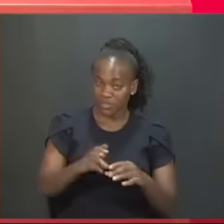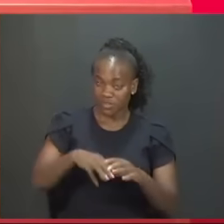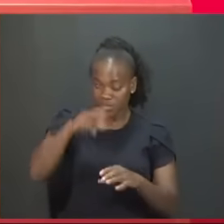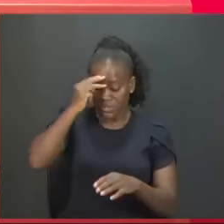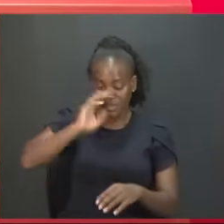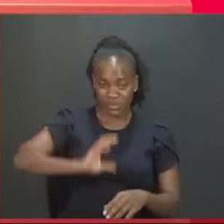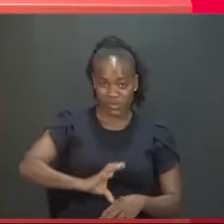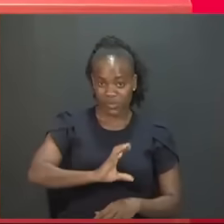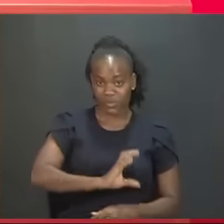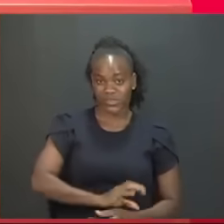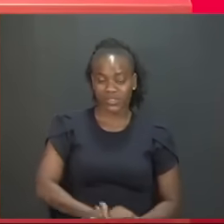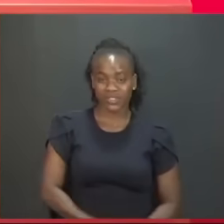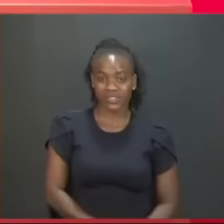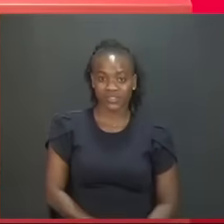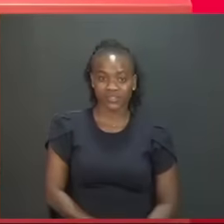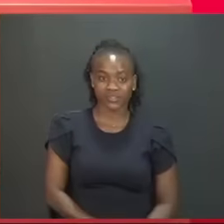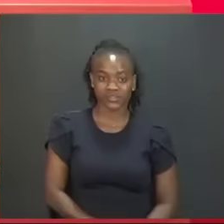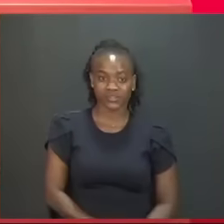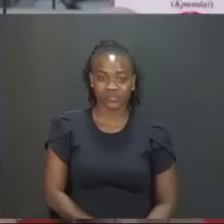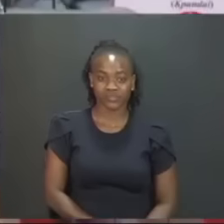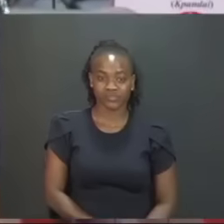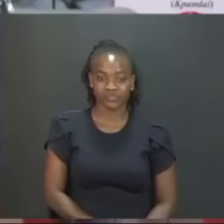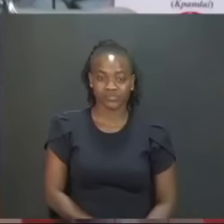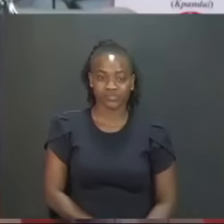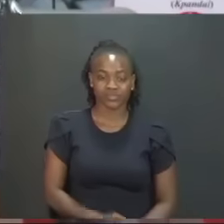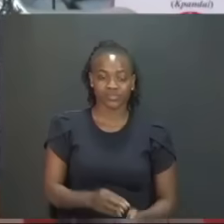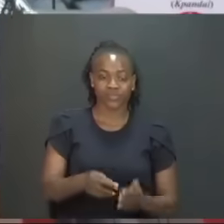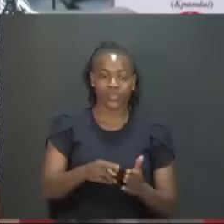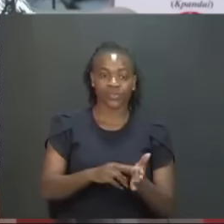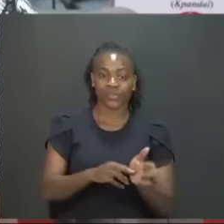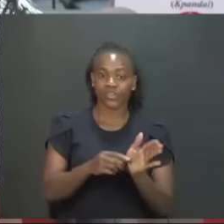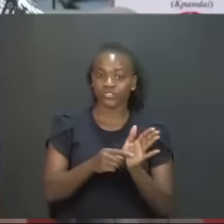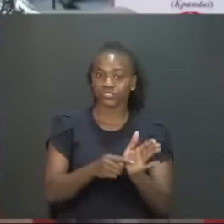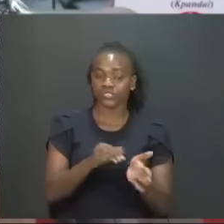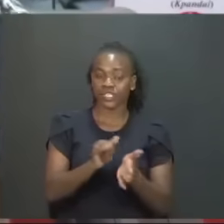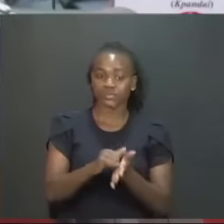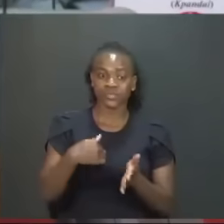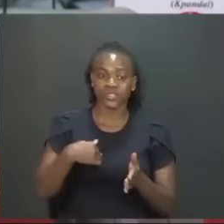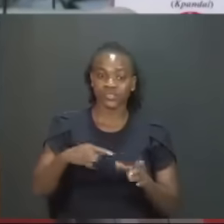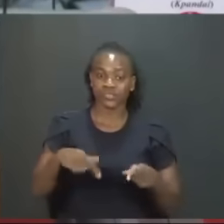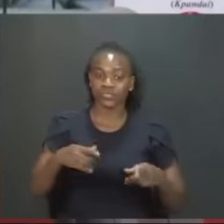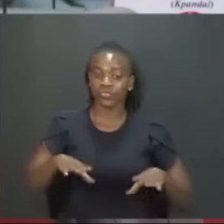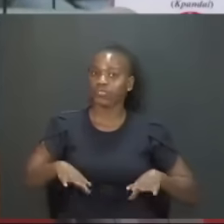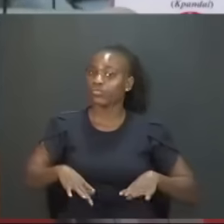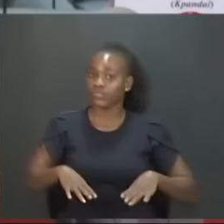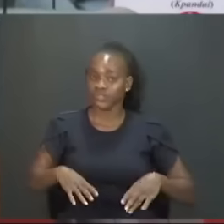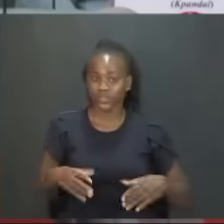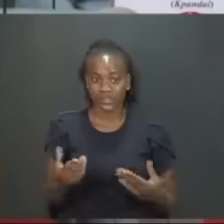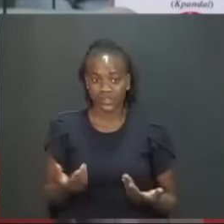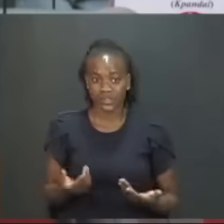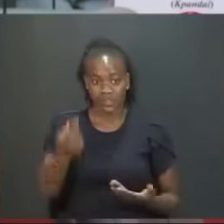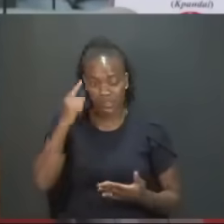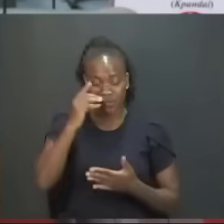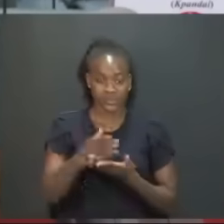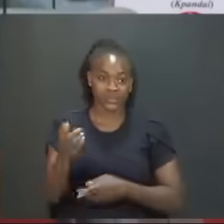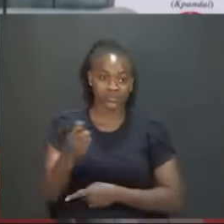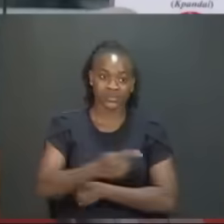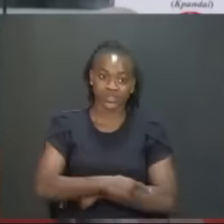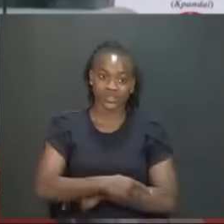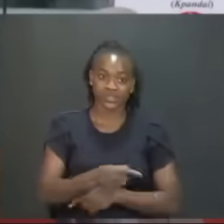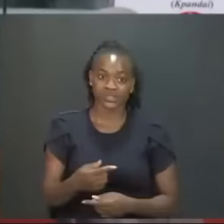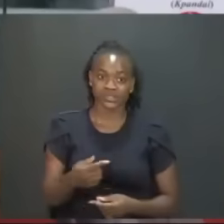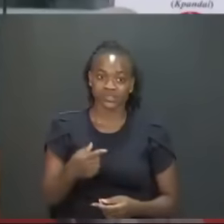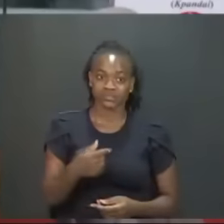committee. The records will reflect that I've been on leave. I've been on leave for some days. So I